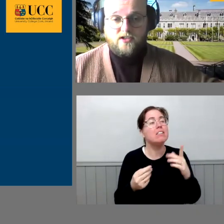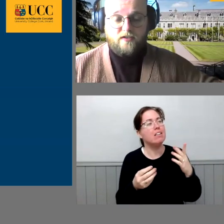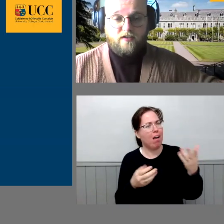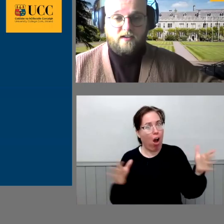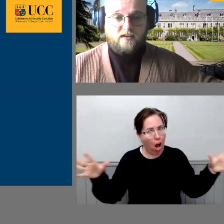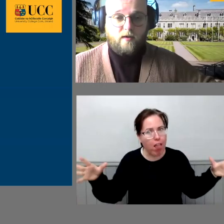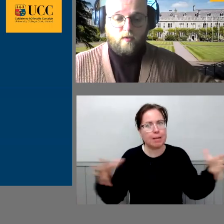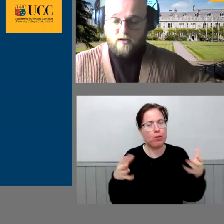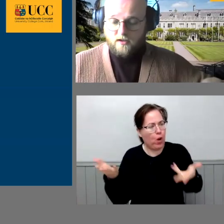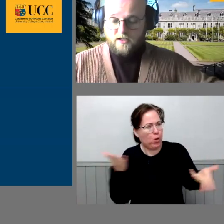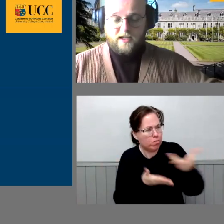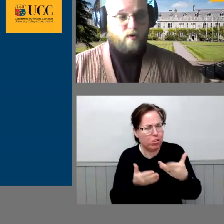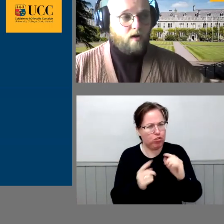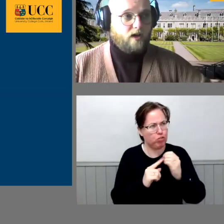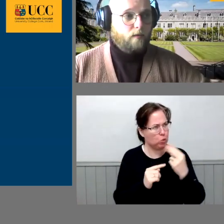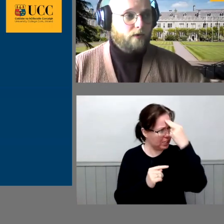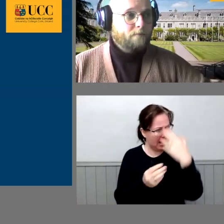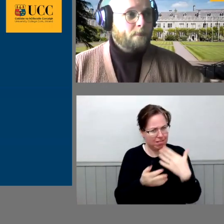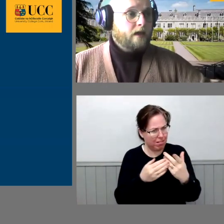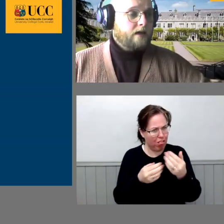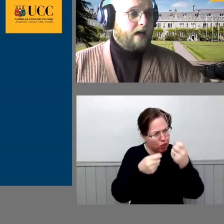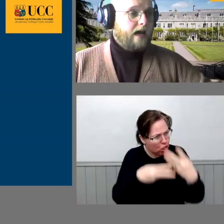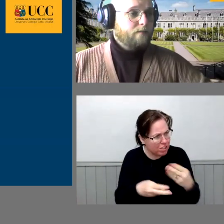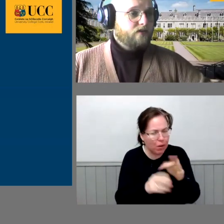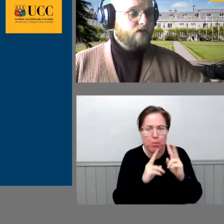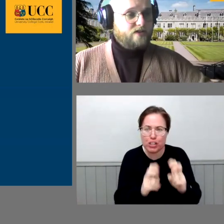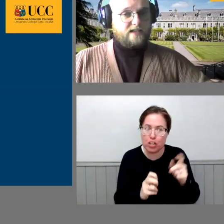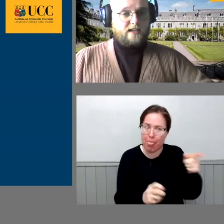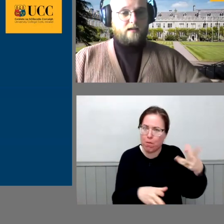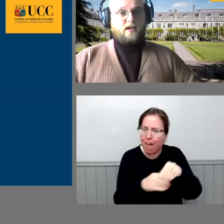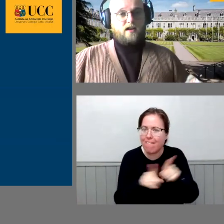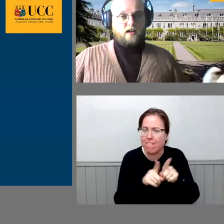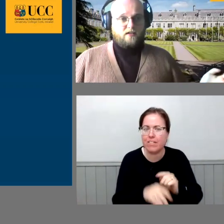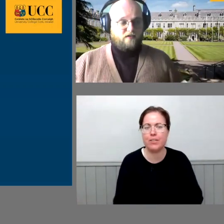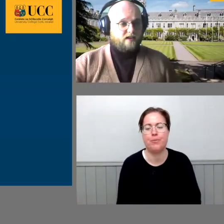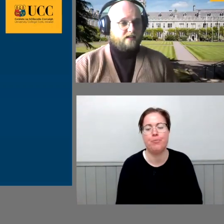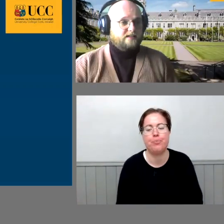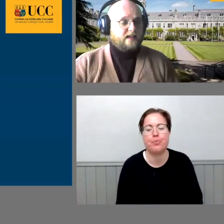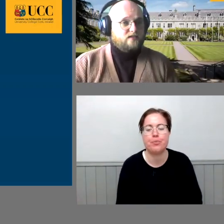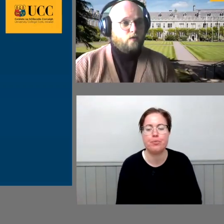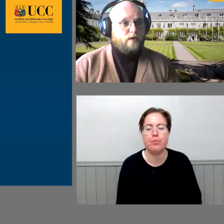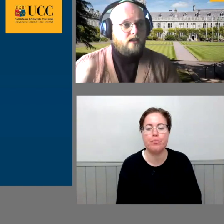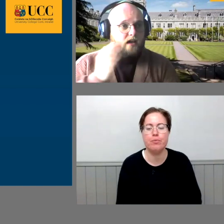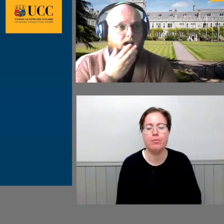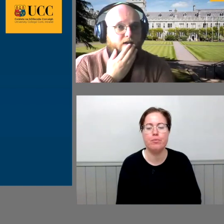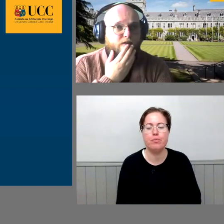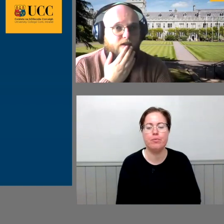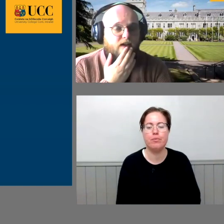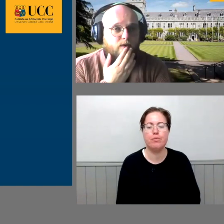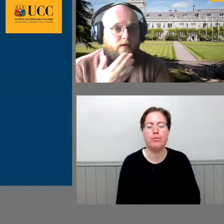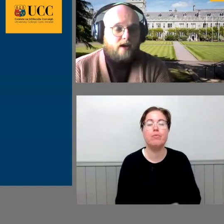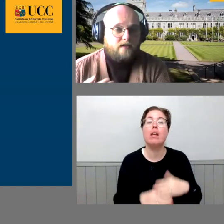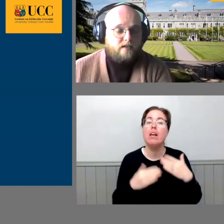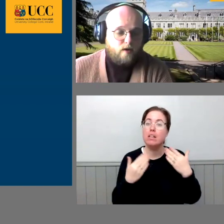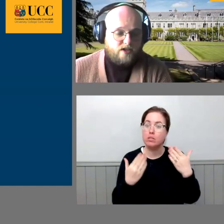sense essentially of the findings that were coming up. So just a little bit on the findings then. So we have,